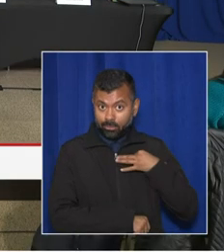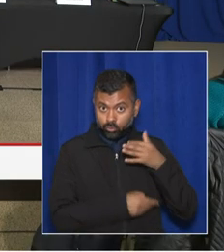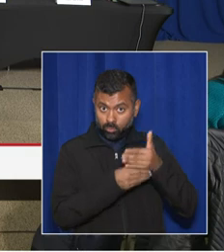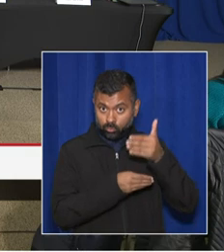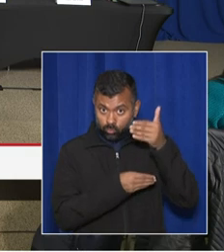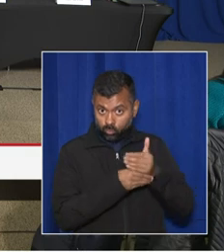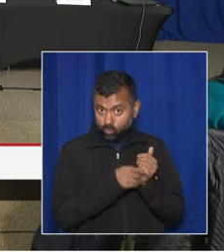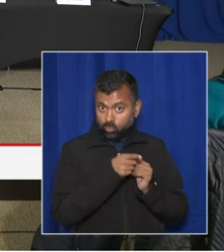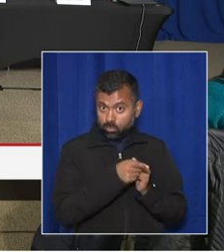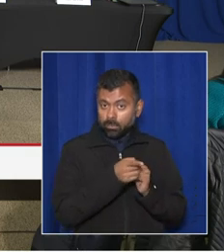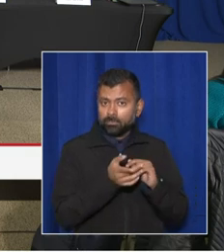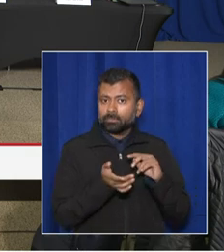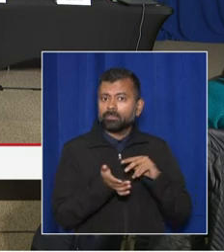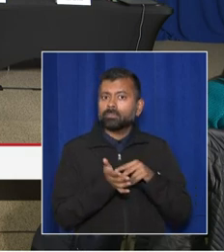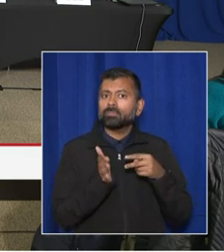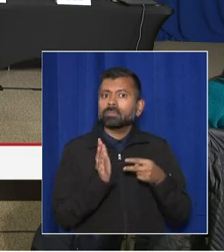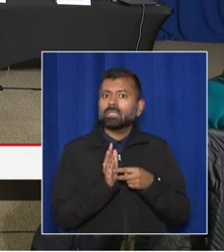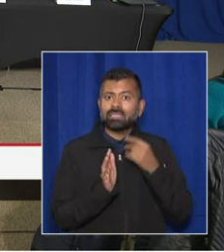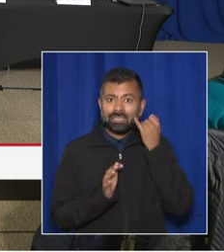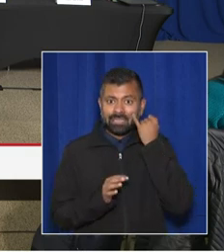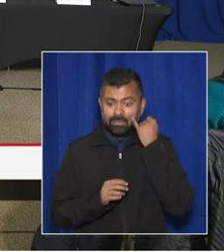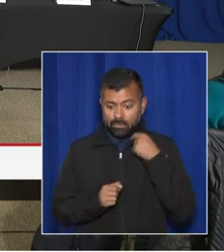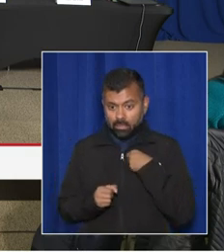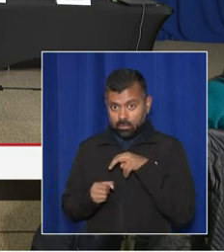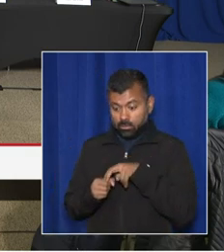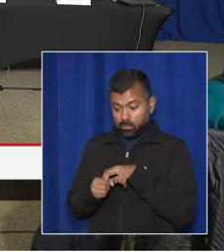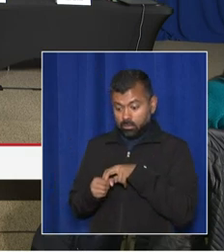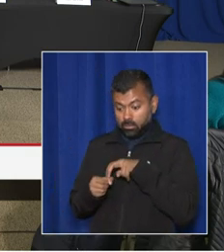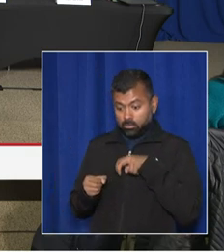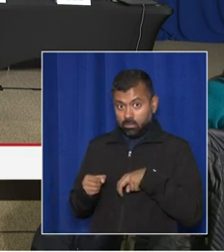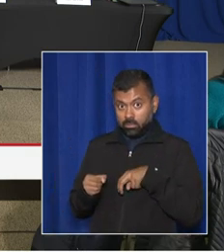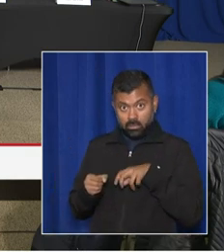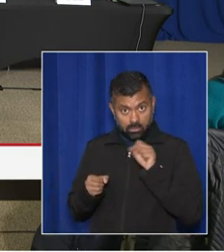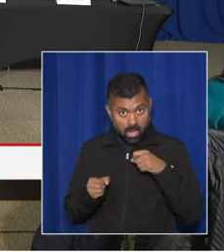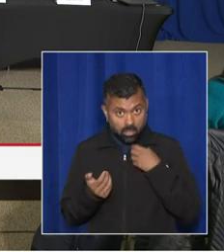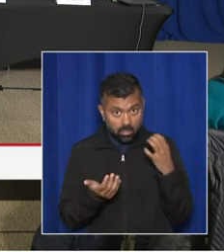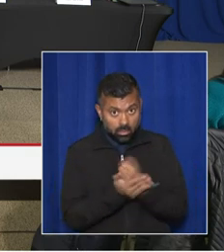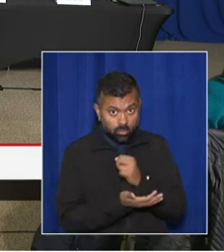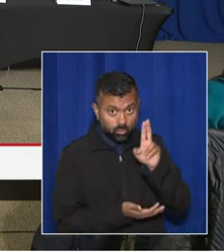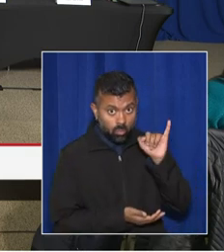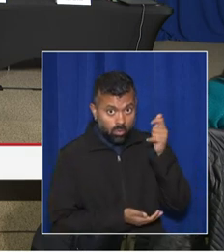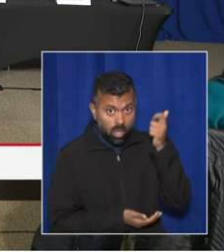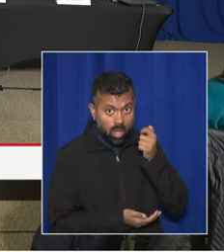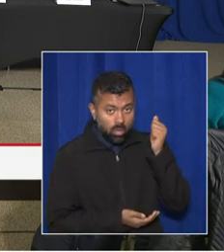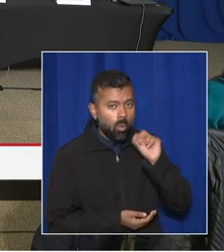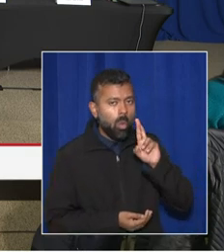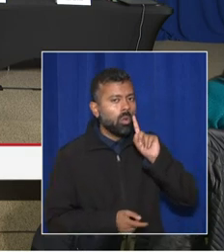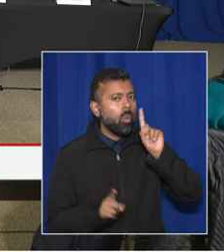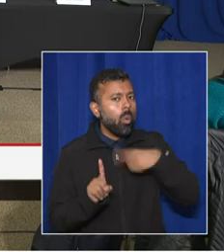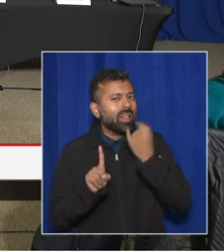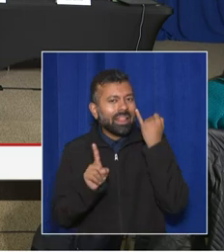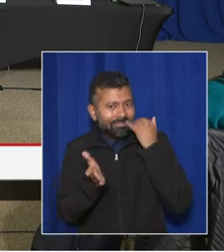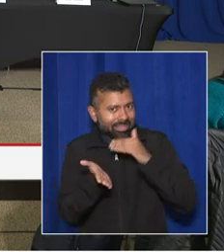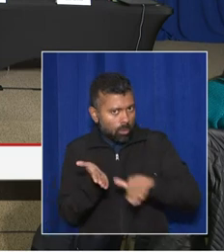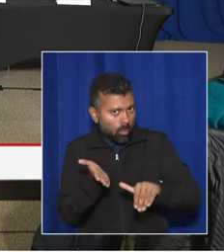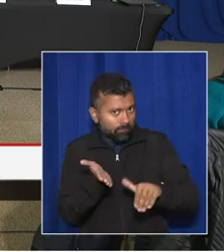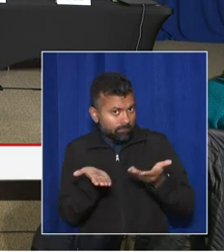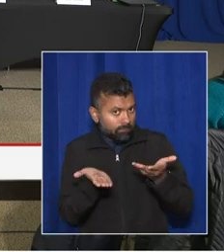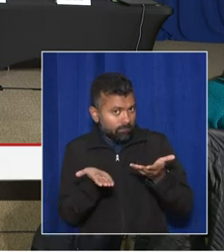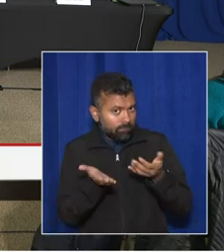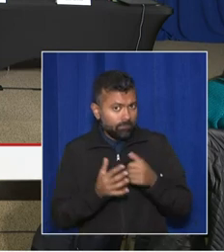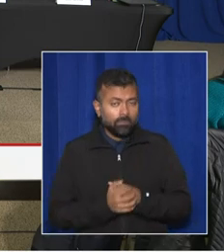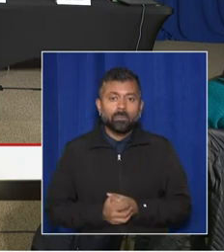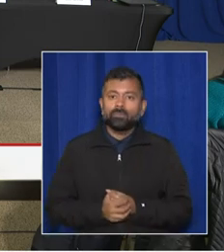you leave voluntarily from your job, you have that 60-day window, or if it's only if you're separated? Yes, any departure